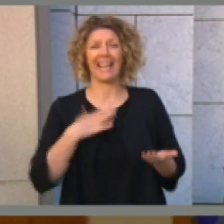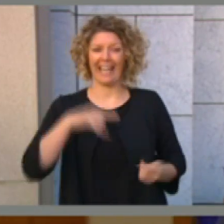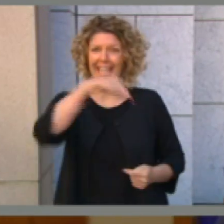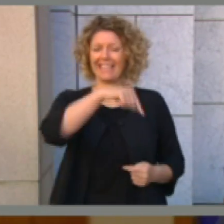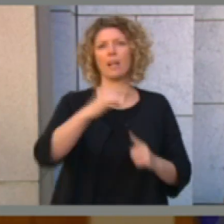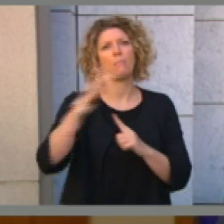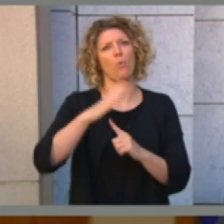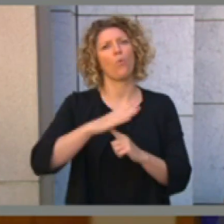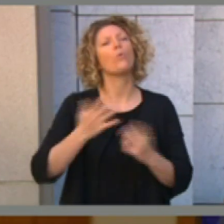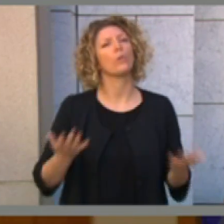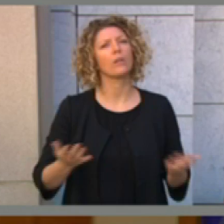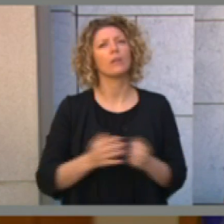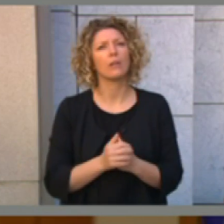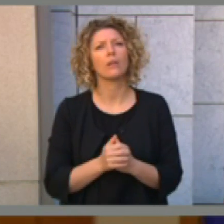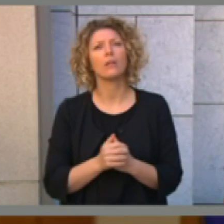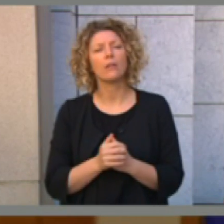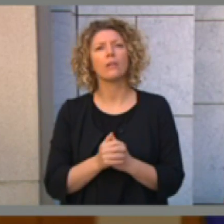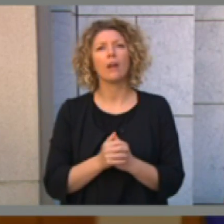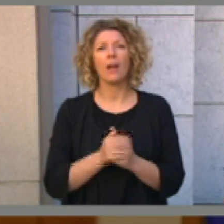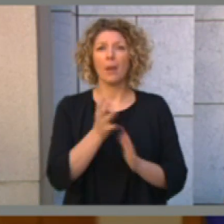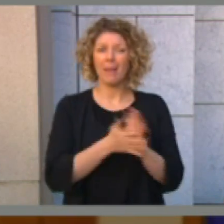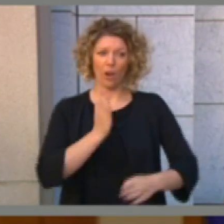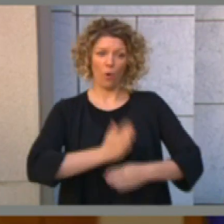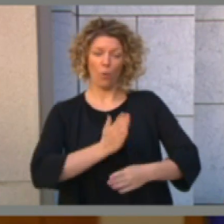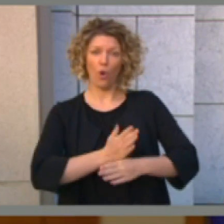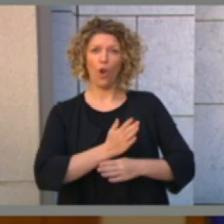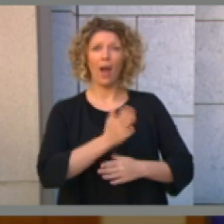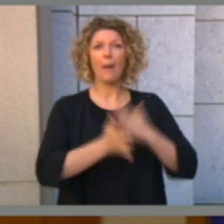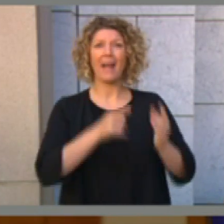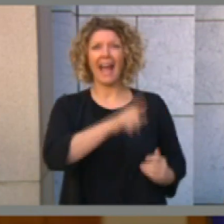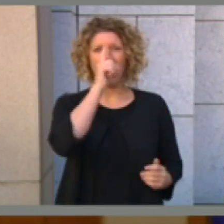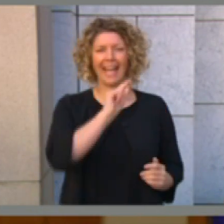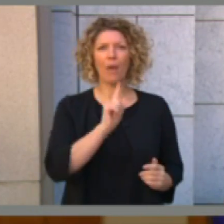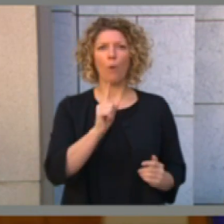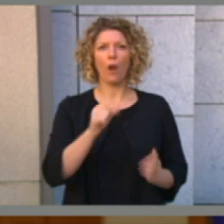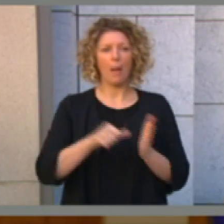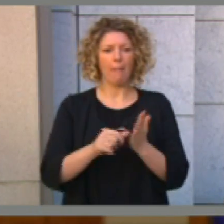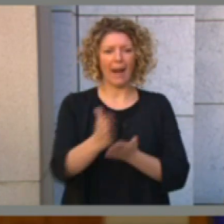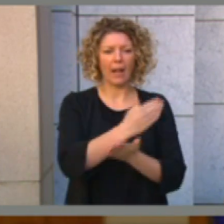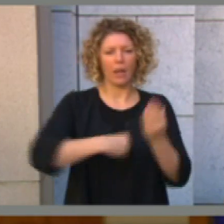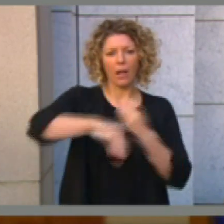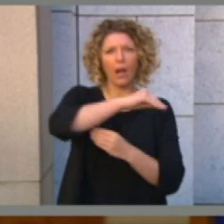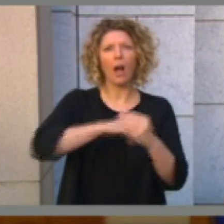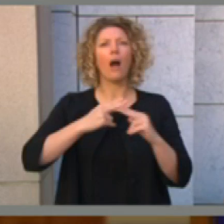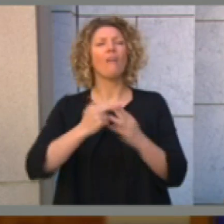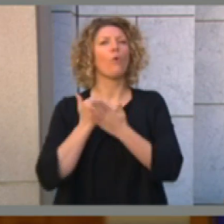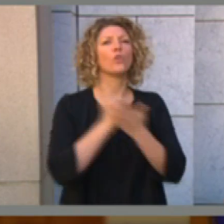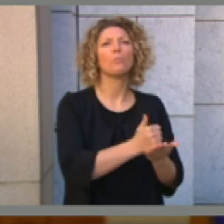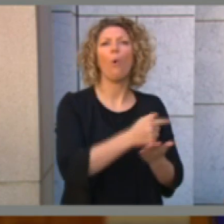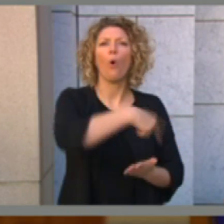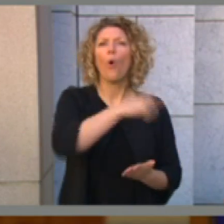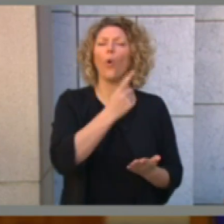day mean that we can support the most vulnerable in our community who are at most risk from the effects of the